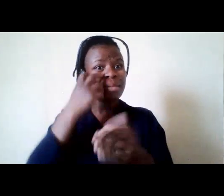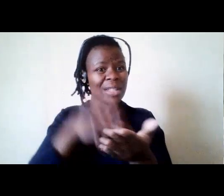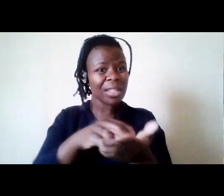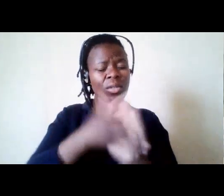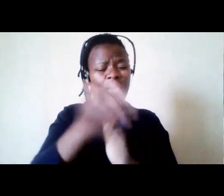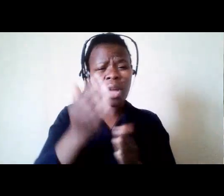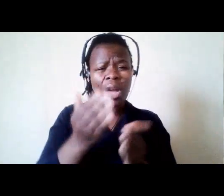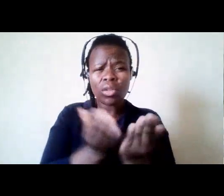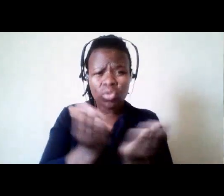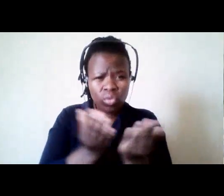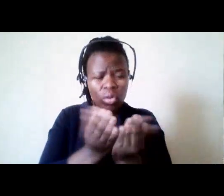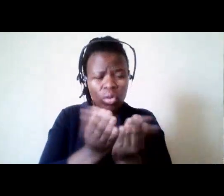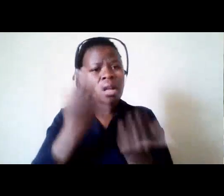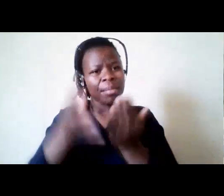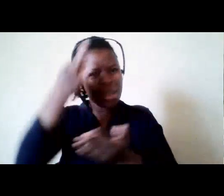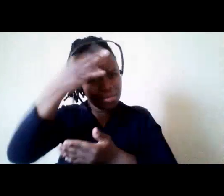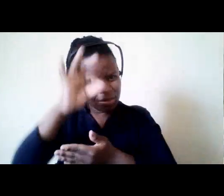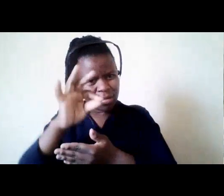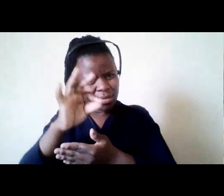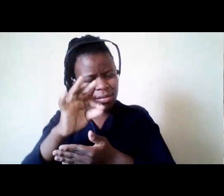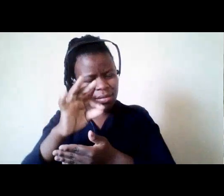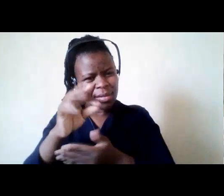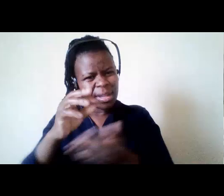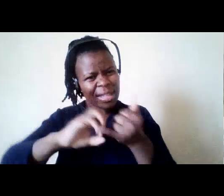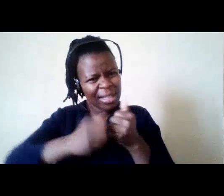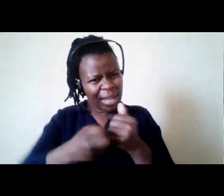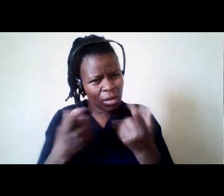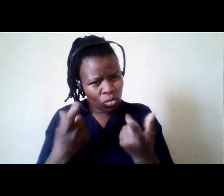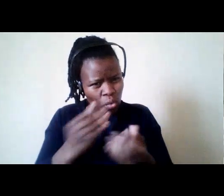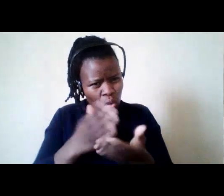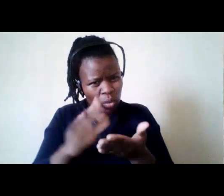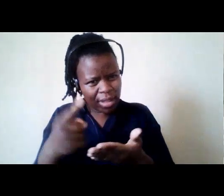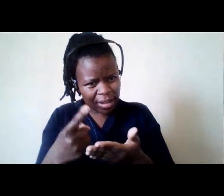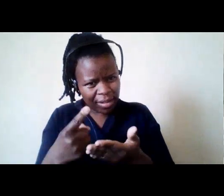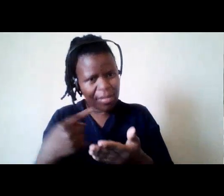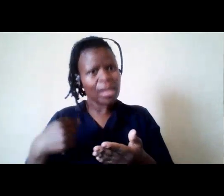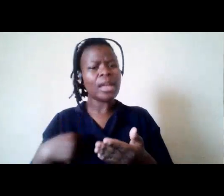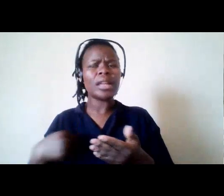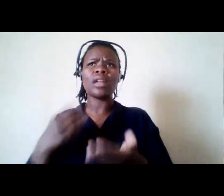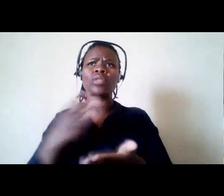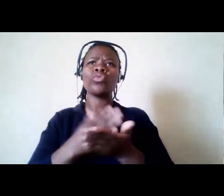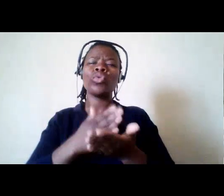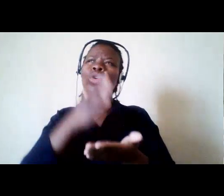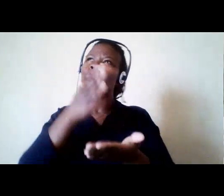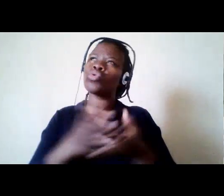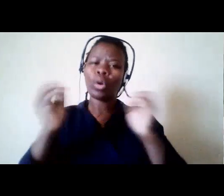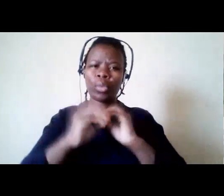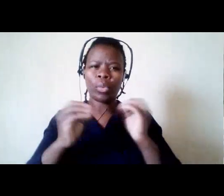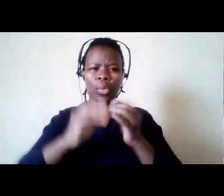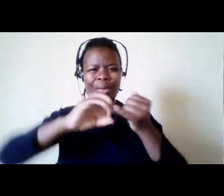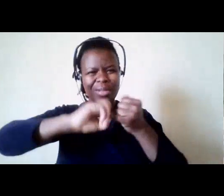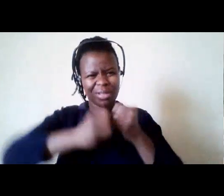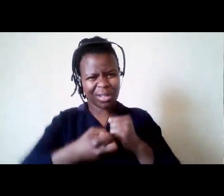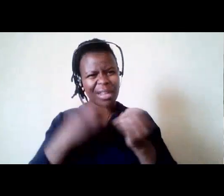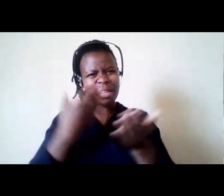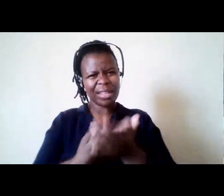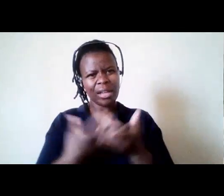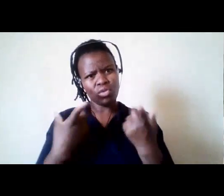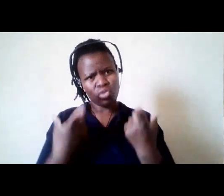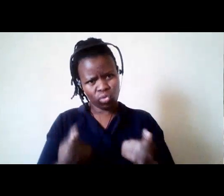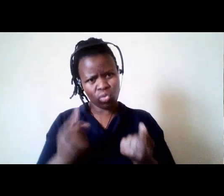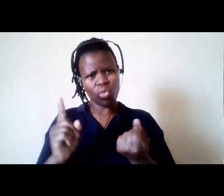to remedy something, but as I stand here, I'm not too sure what it is that they're trying to remedy. So